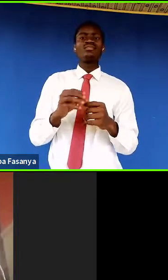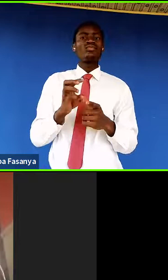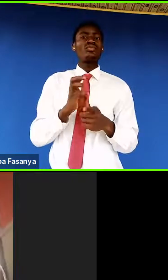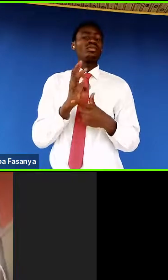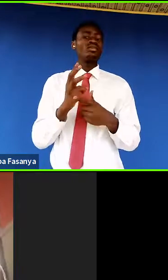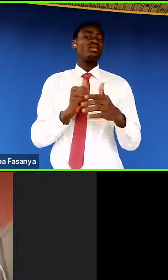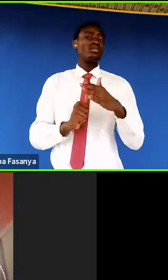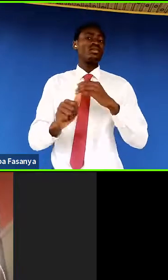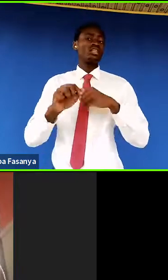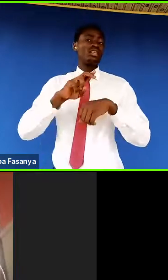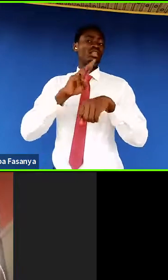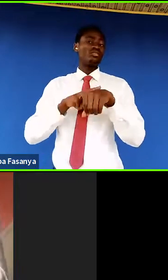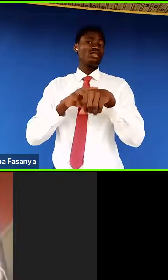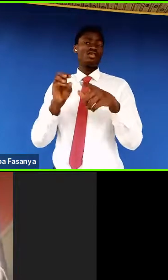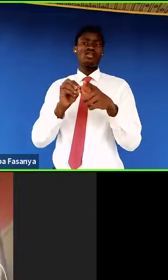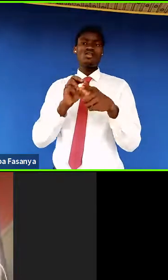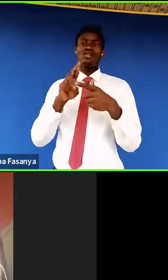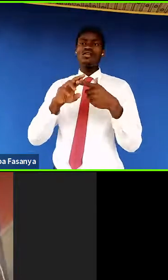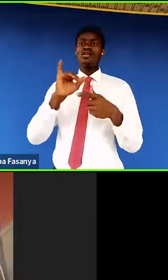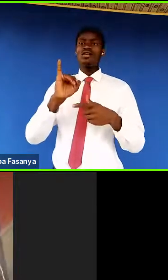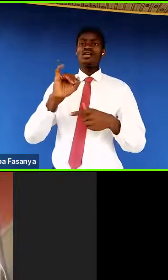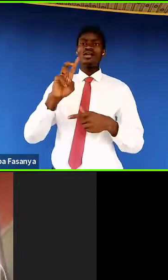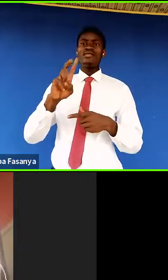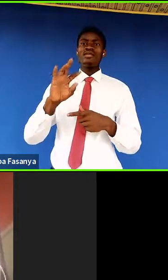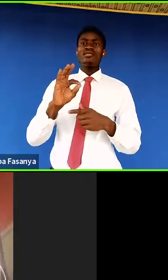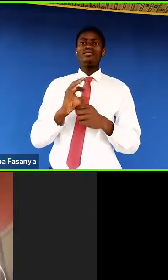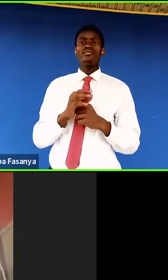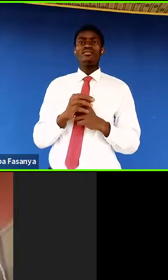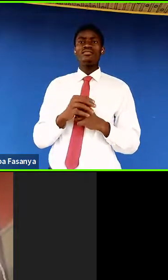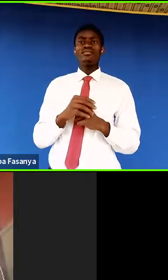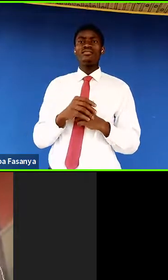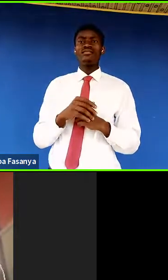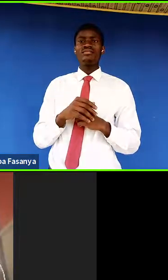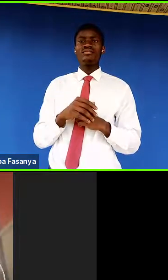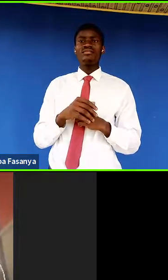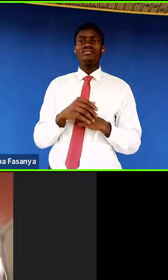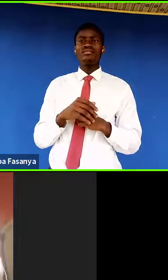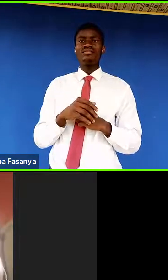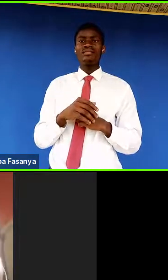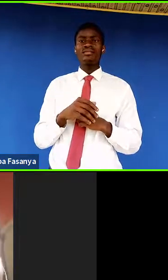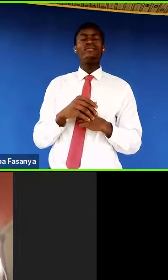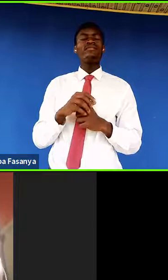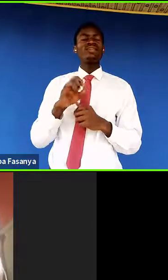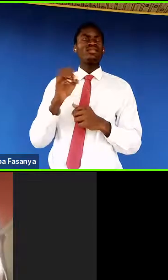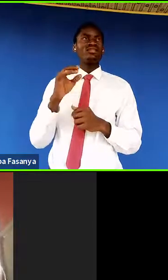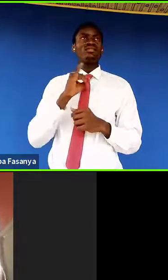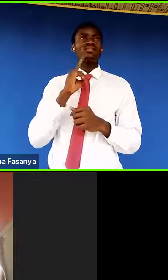IVF, we still look up to God to grant us success in whatever we do. So yes, there is a God factor.